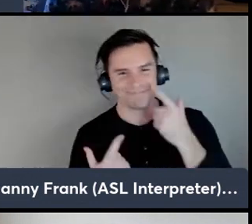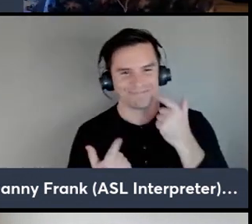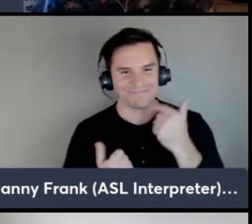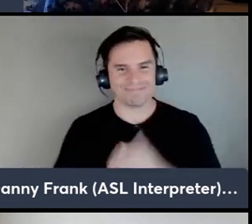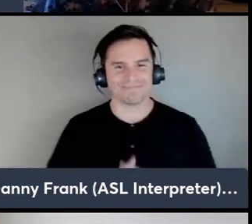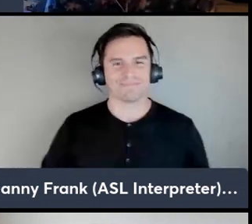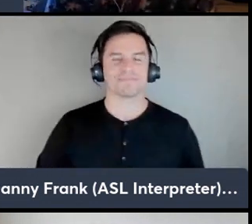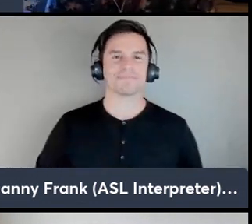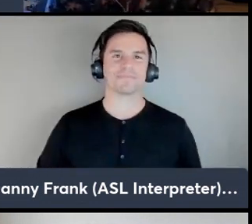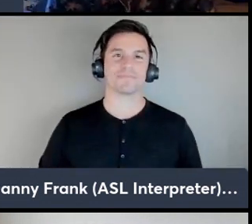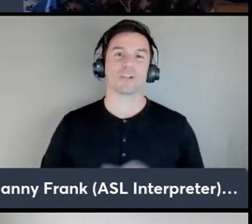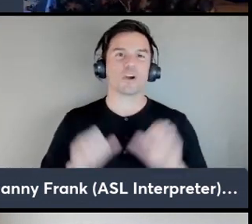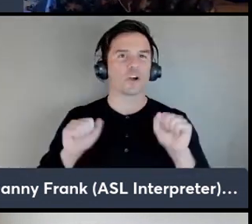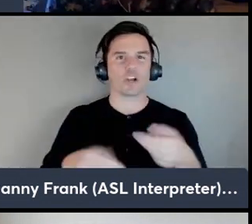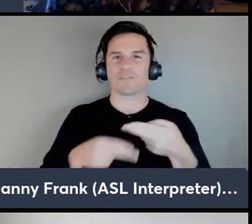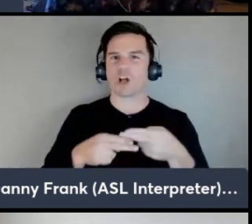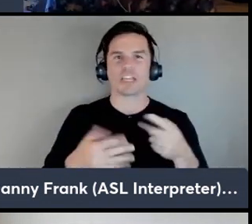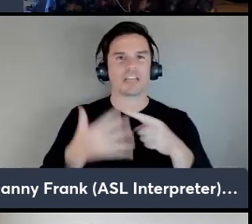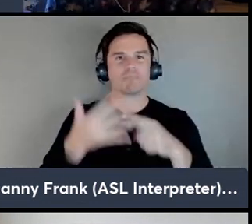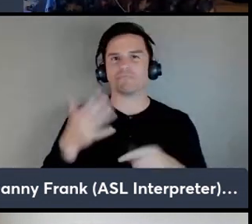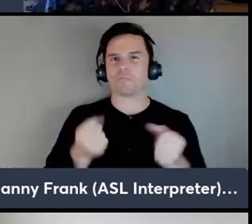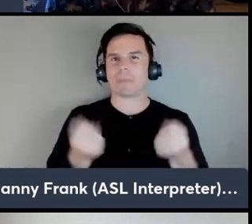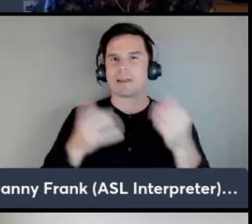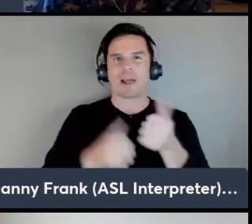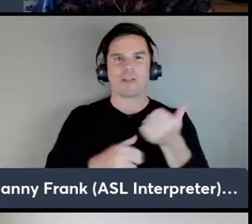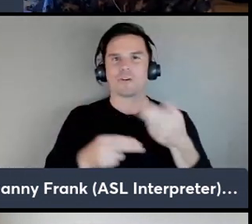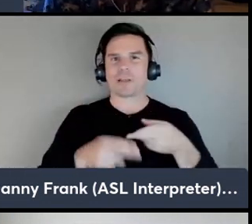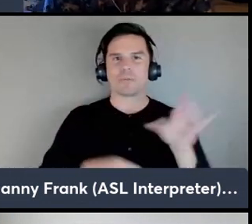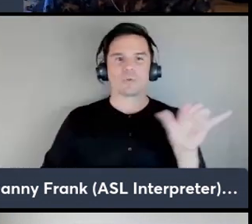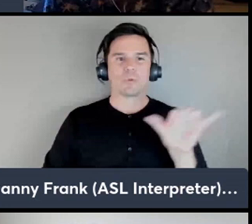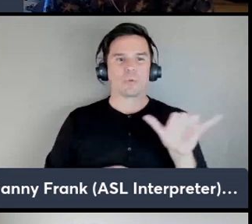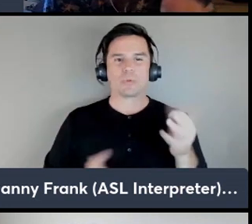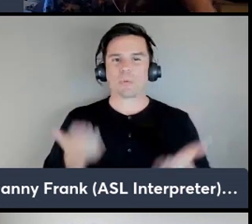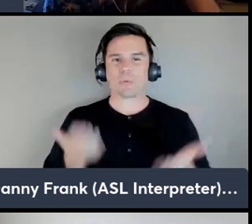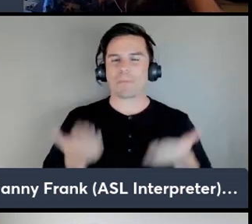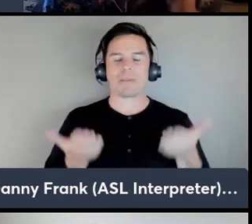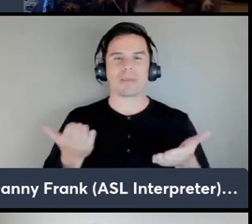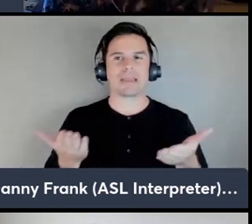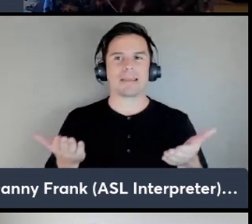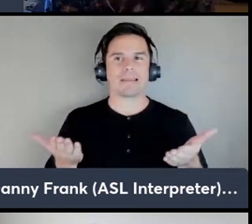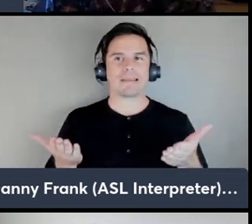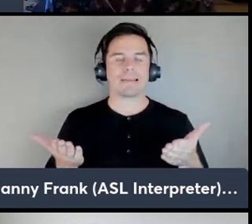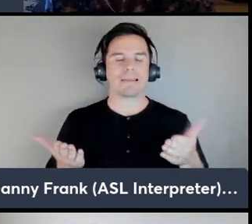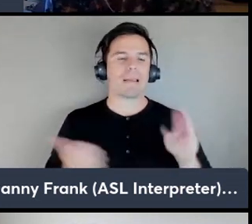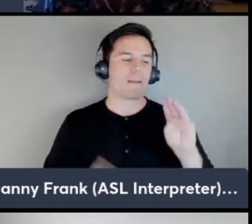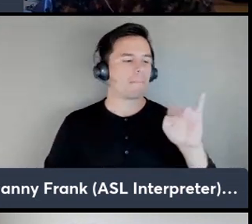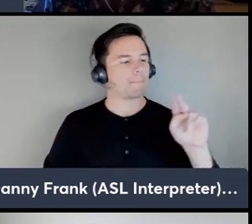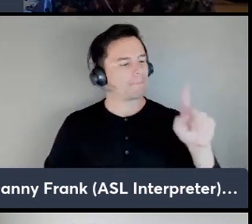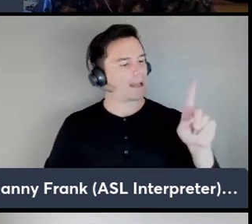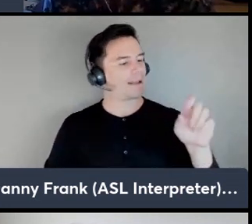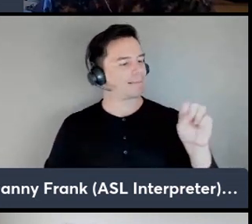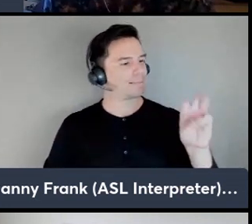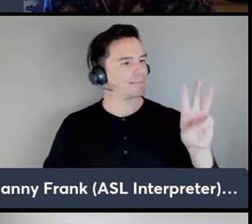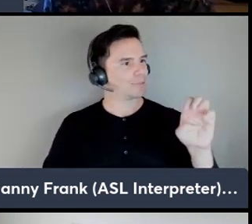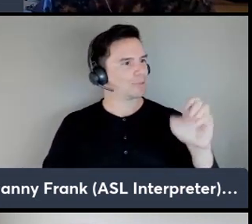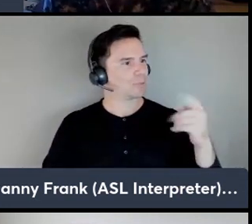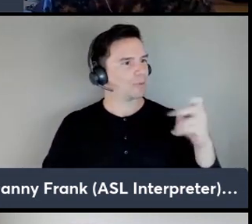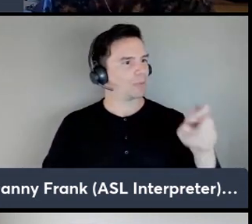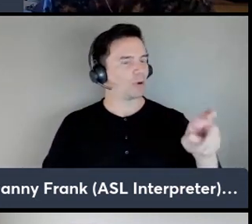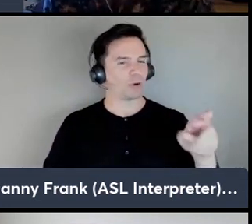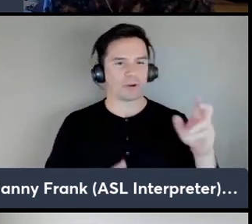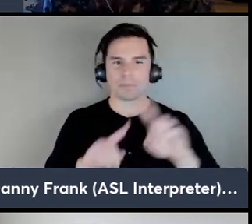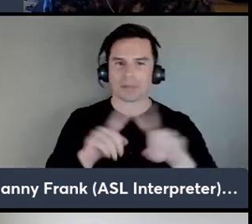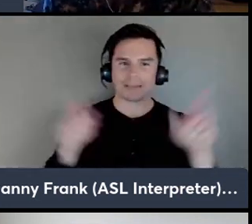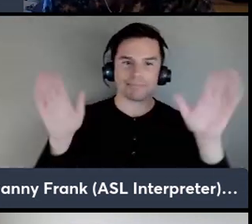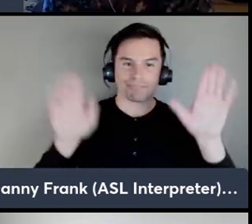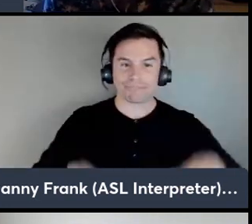Could have called it many other things as well. Maybe Minesweeper, but you know, so you can see some